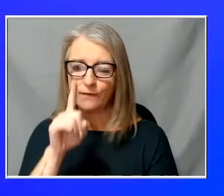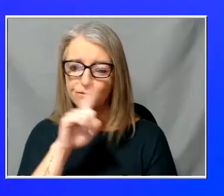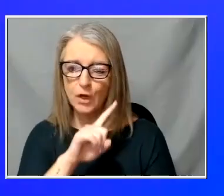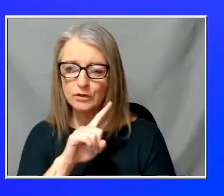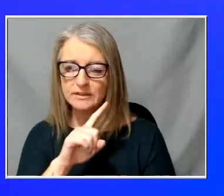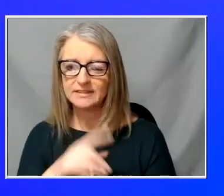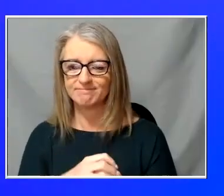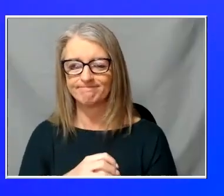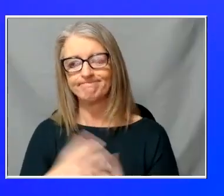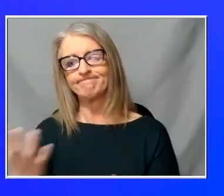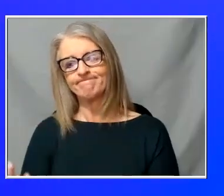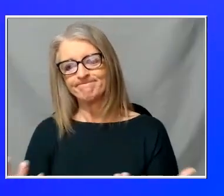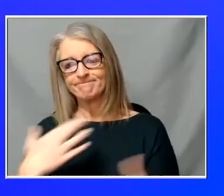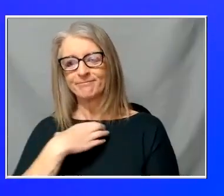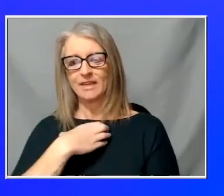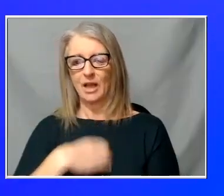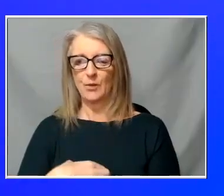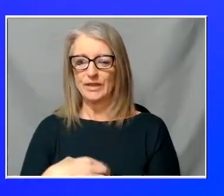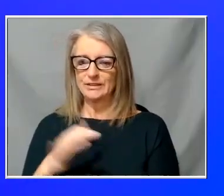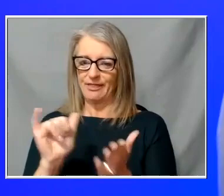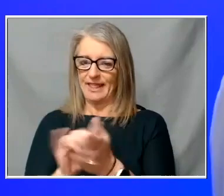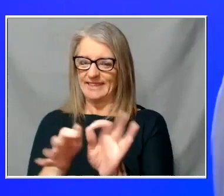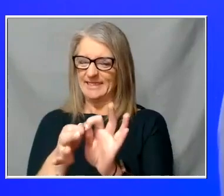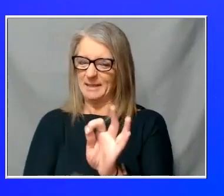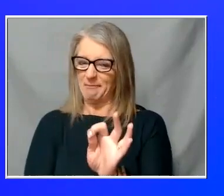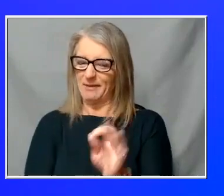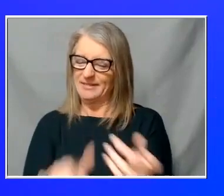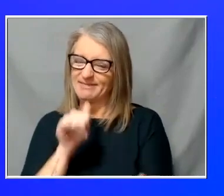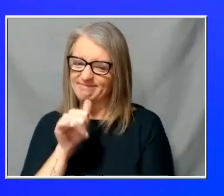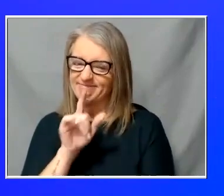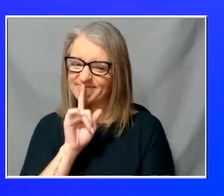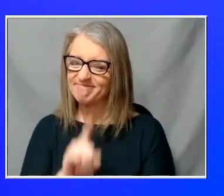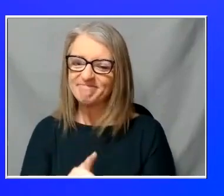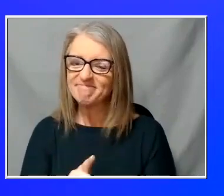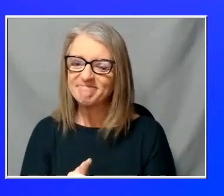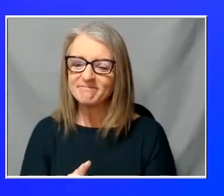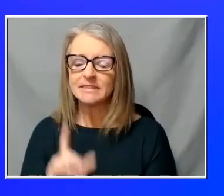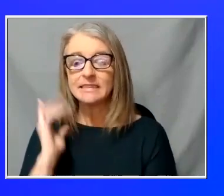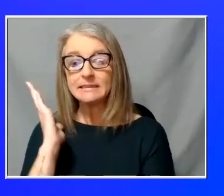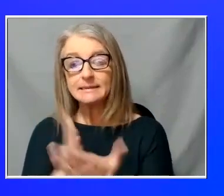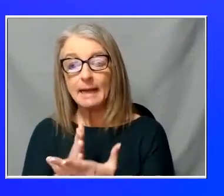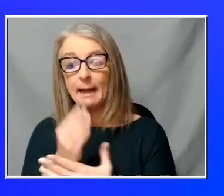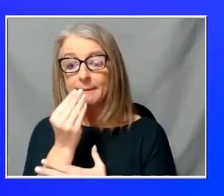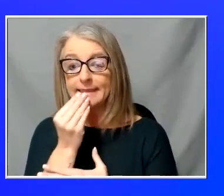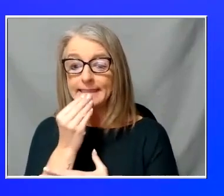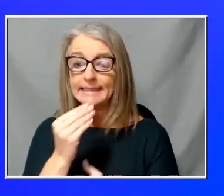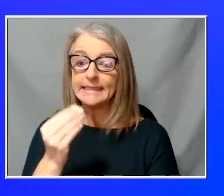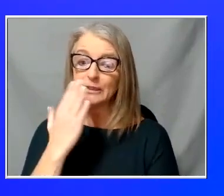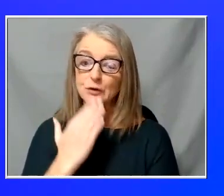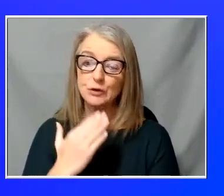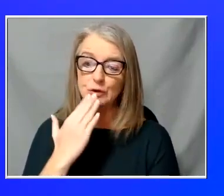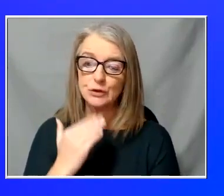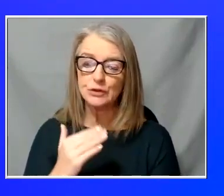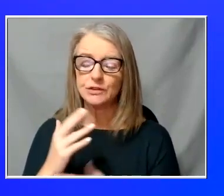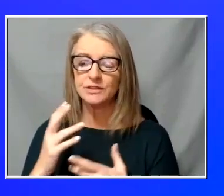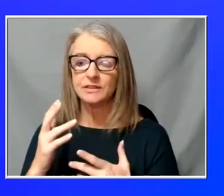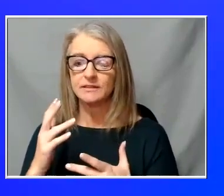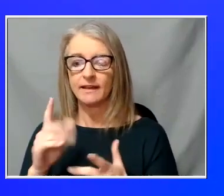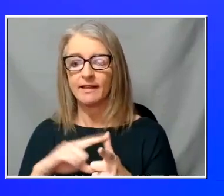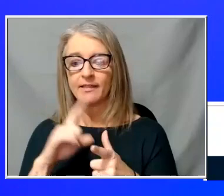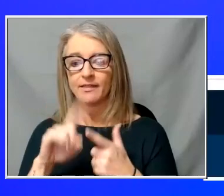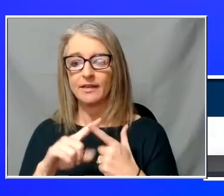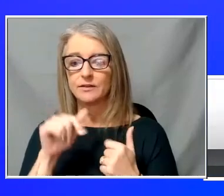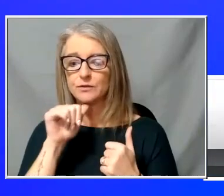wish if that simple, okay. Right? That if we stop eating sugar, so then we